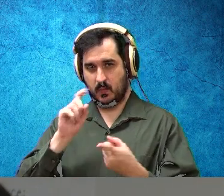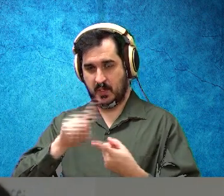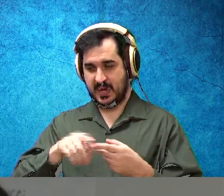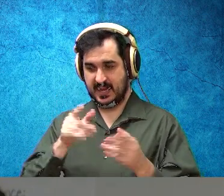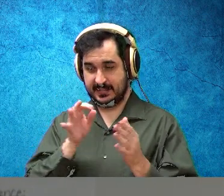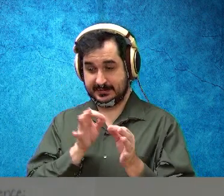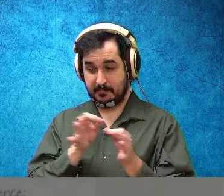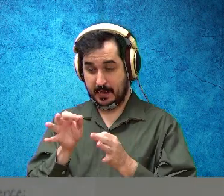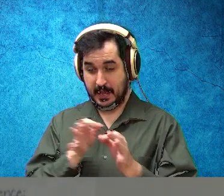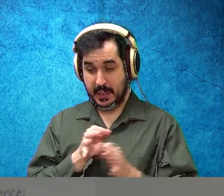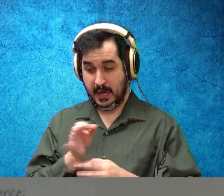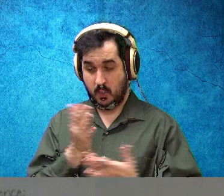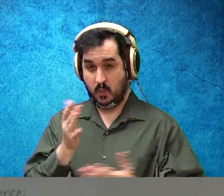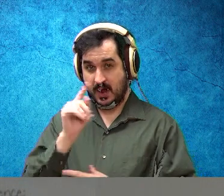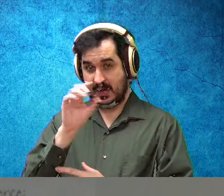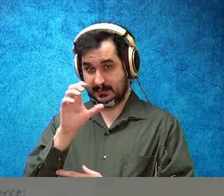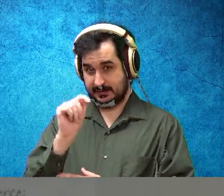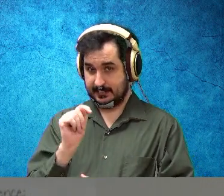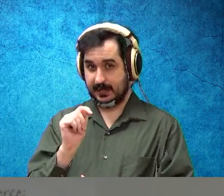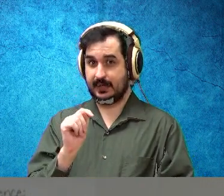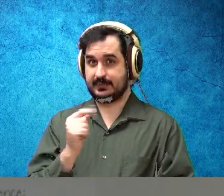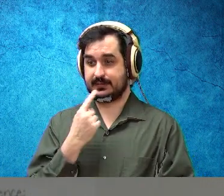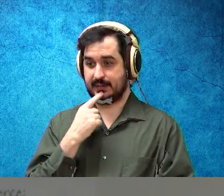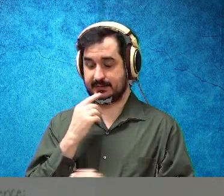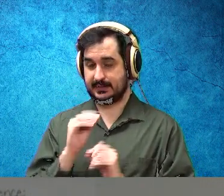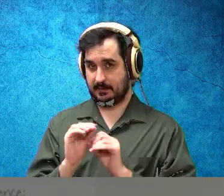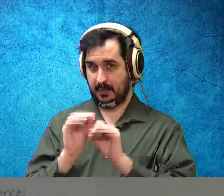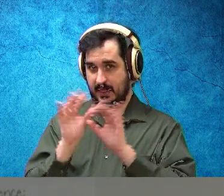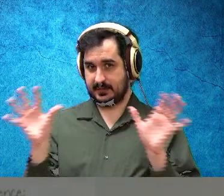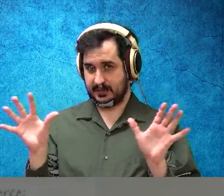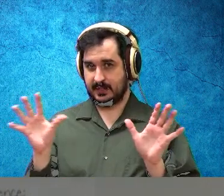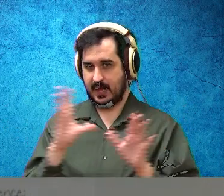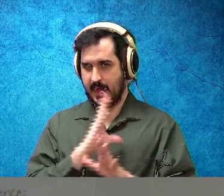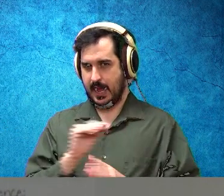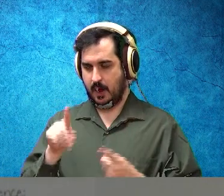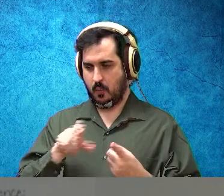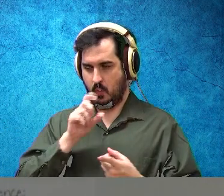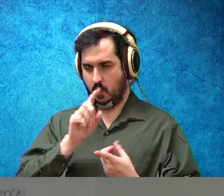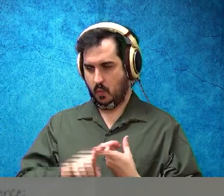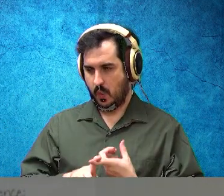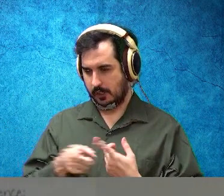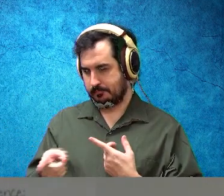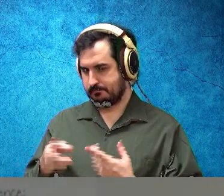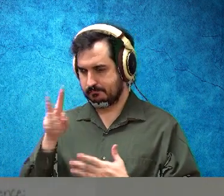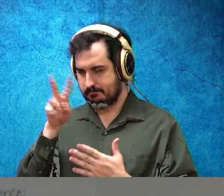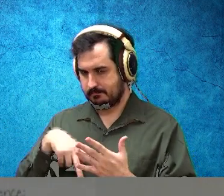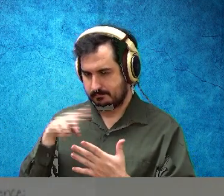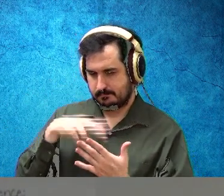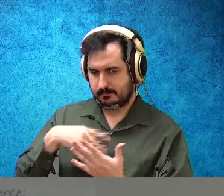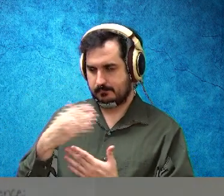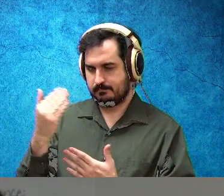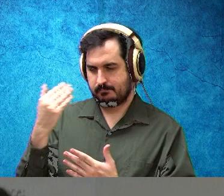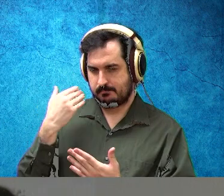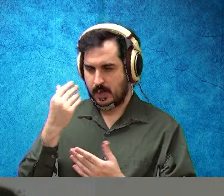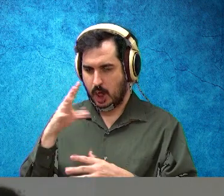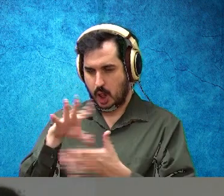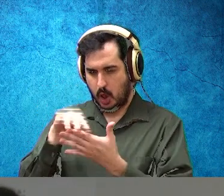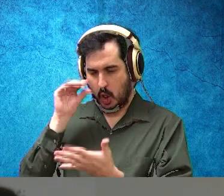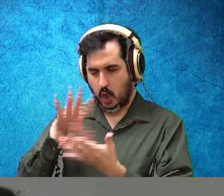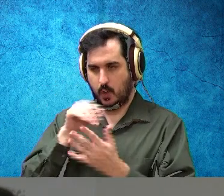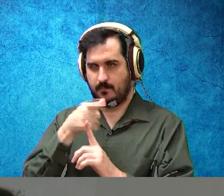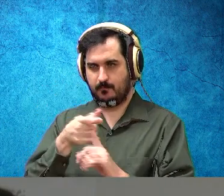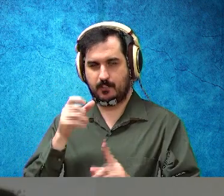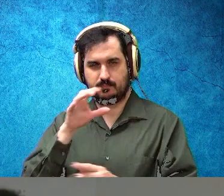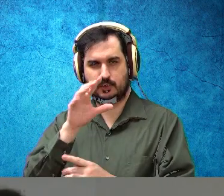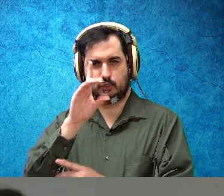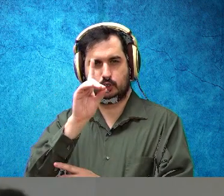when drawing inferences from the text. So I really want to focus more on the drawing inferences. How do